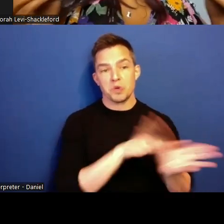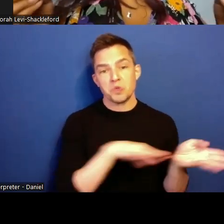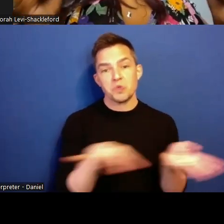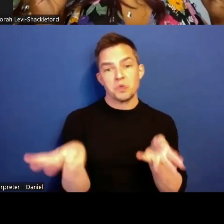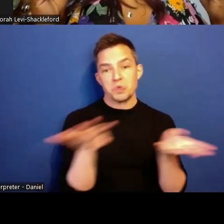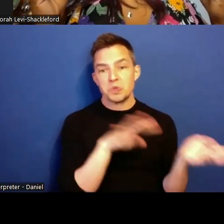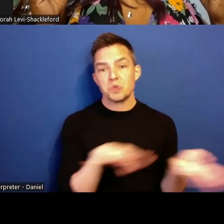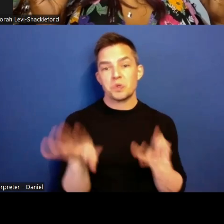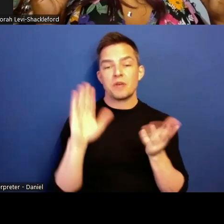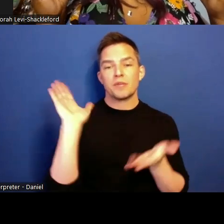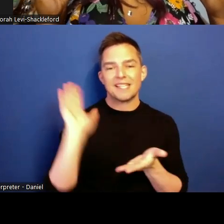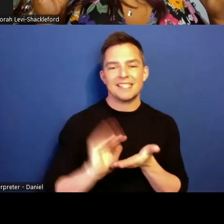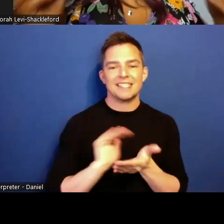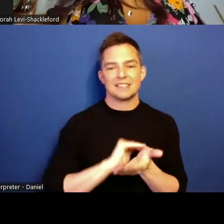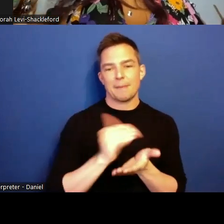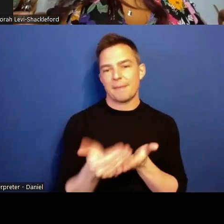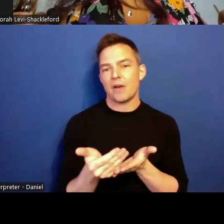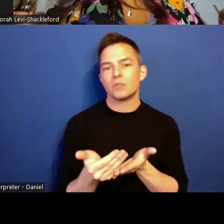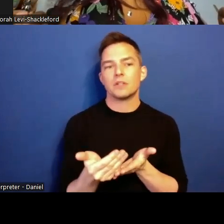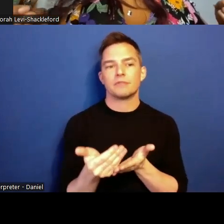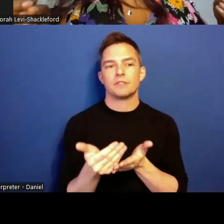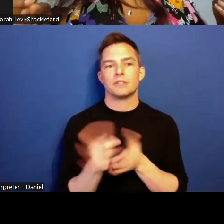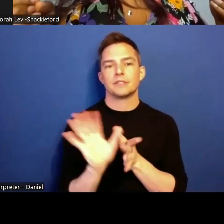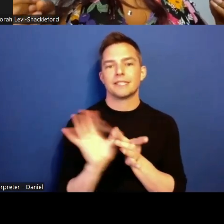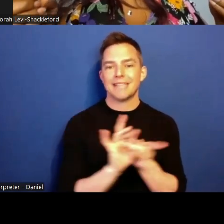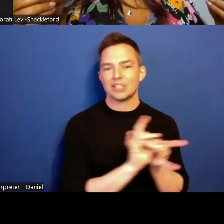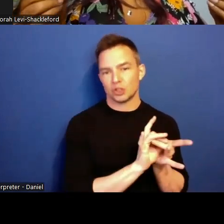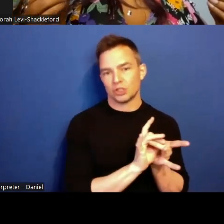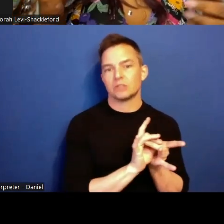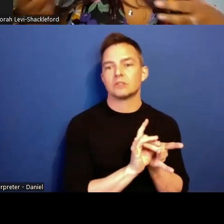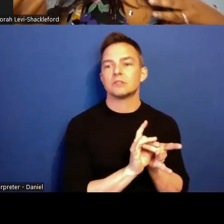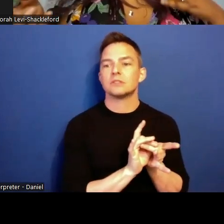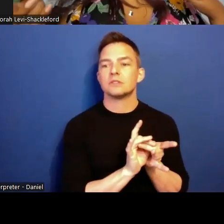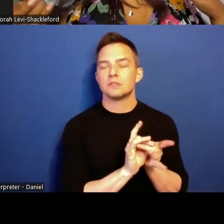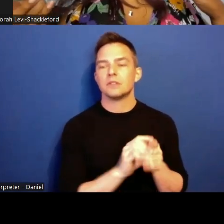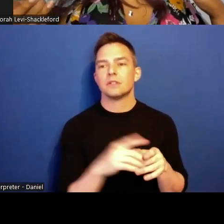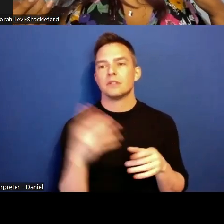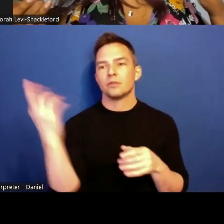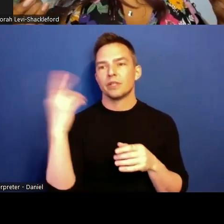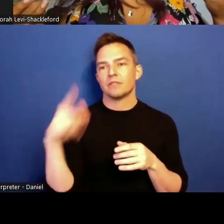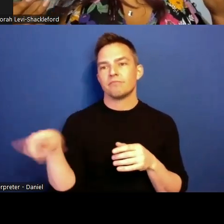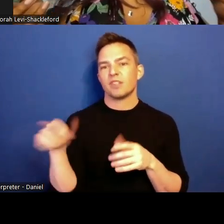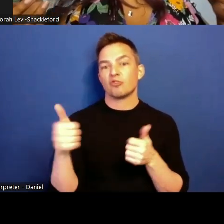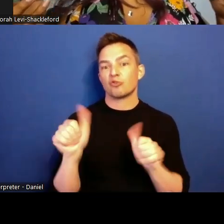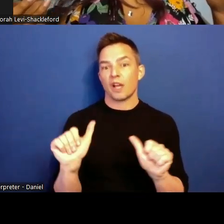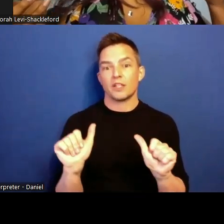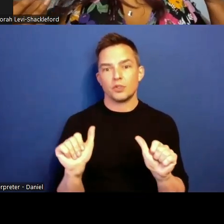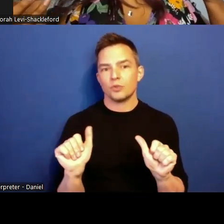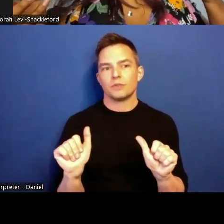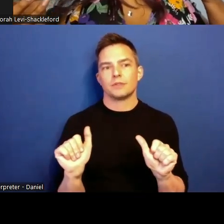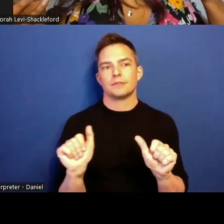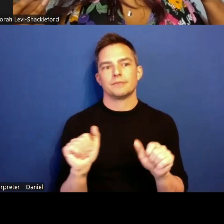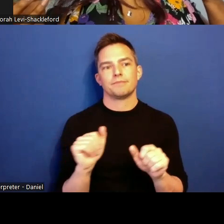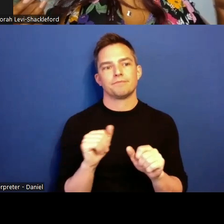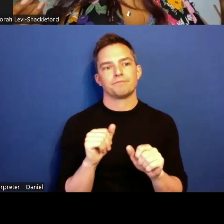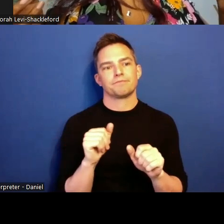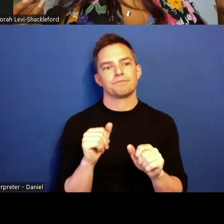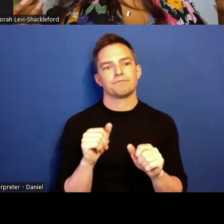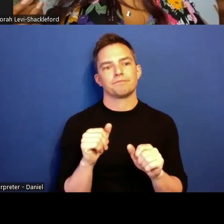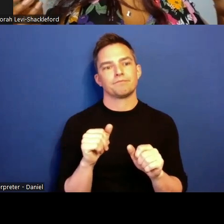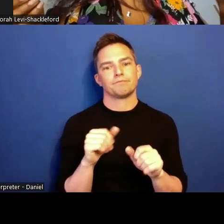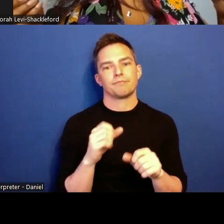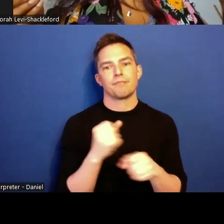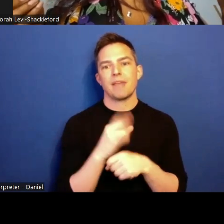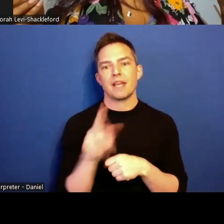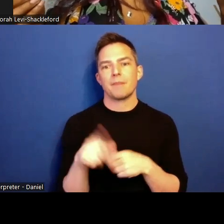the least amount of connection, because they're trying to make up the